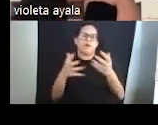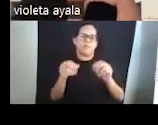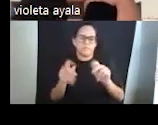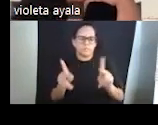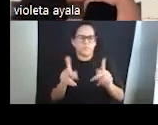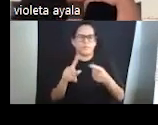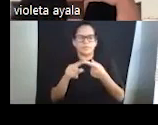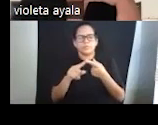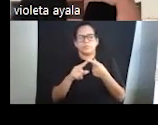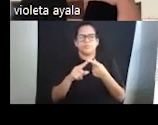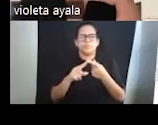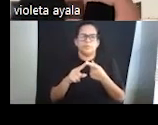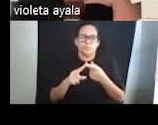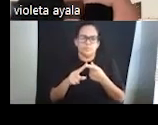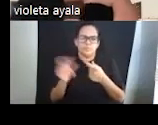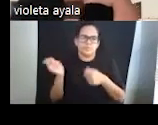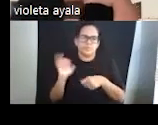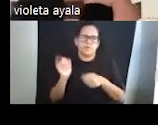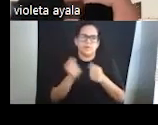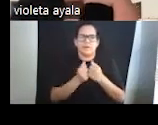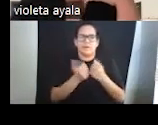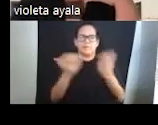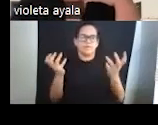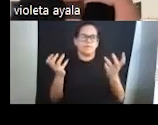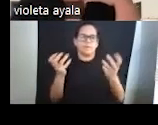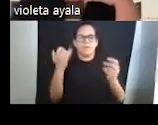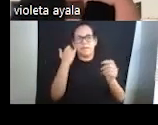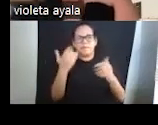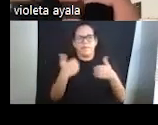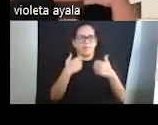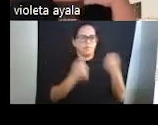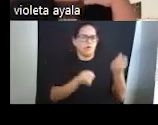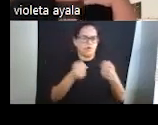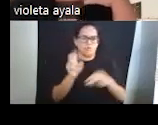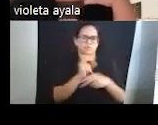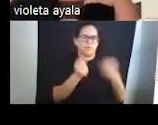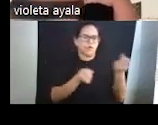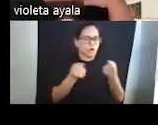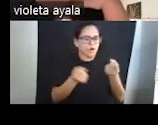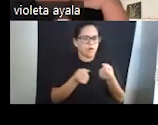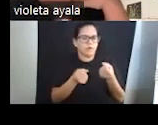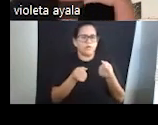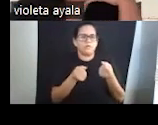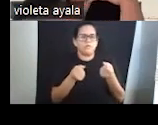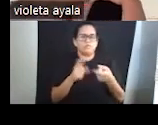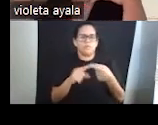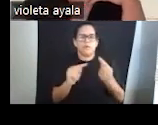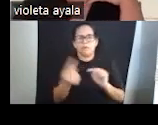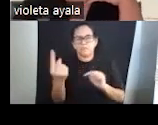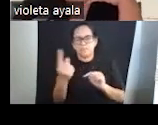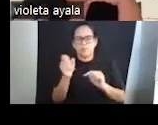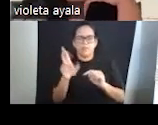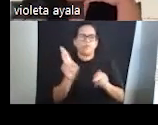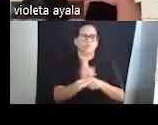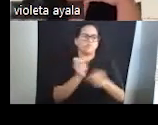to, it's like everything. If you have a car, you can use a car to harm somebody, or you can use a